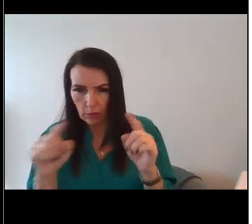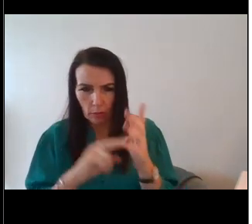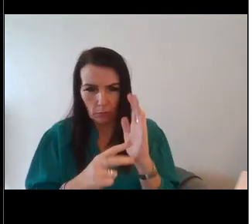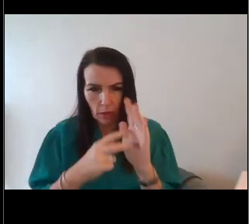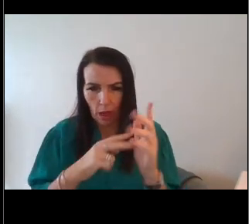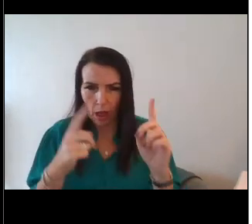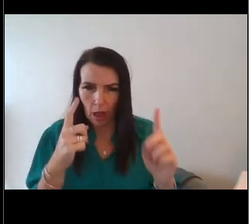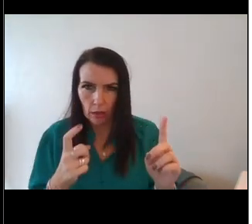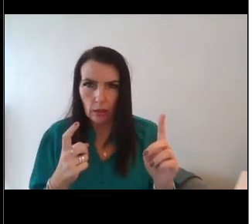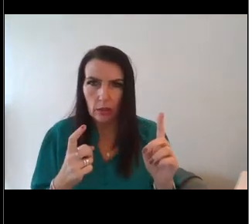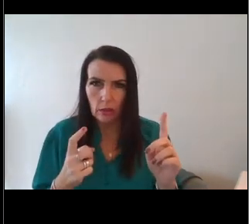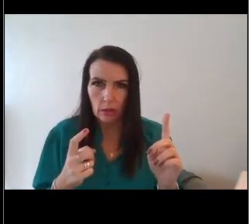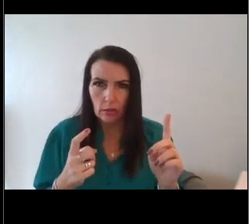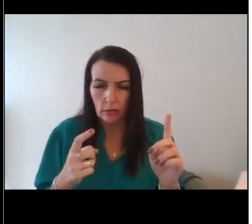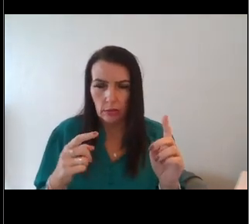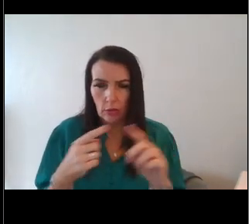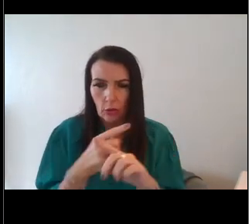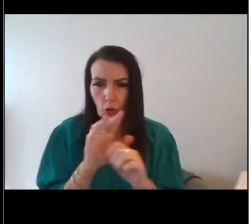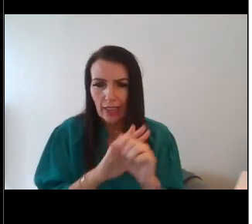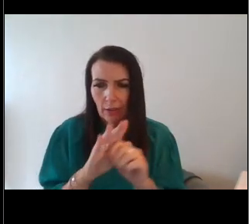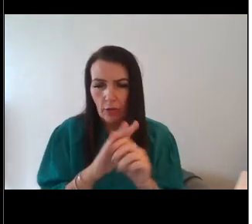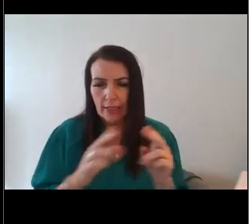cross area schemes.